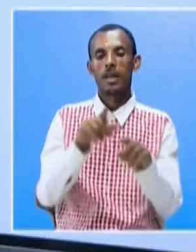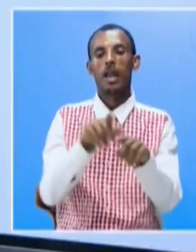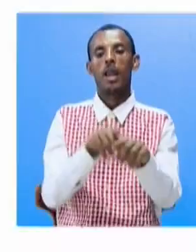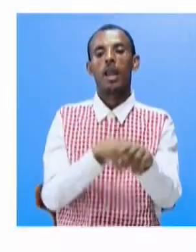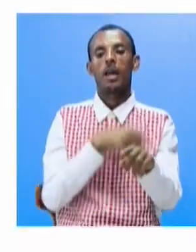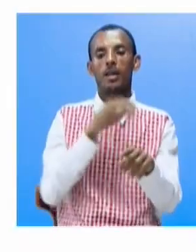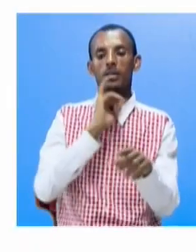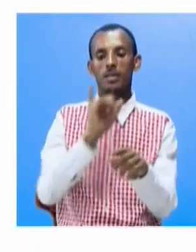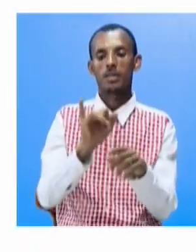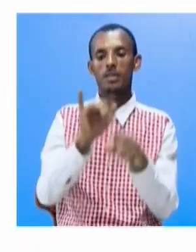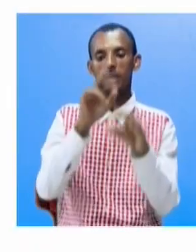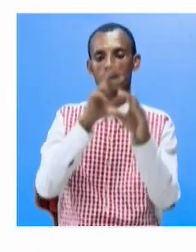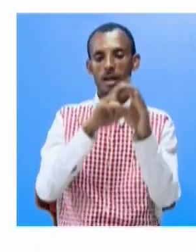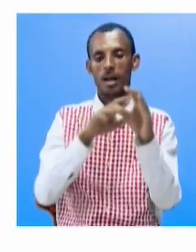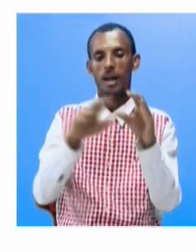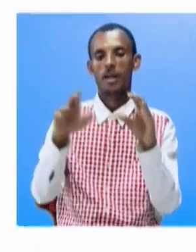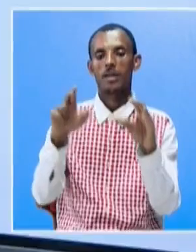So